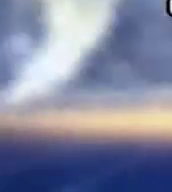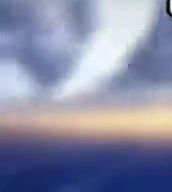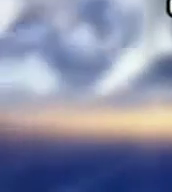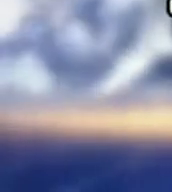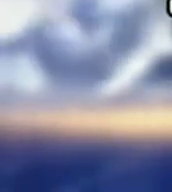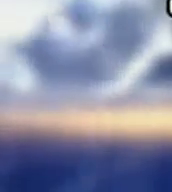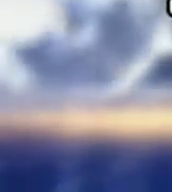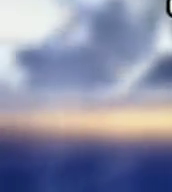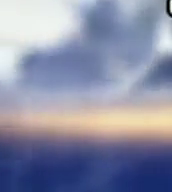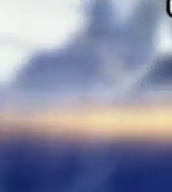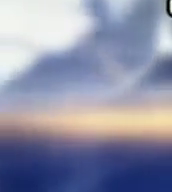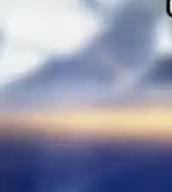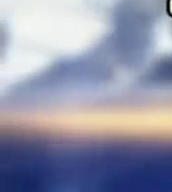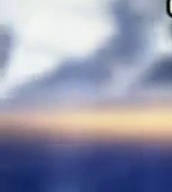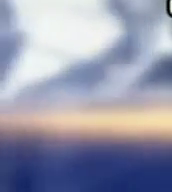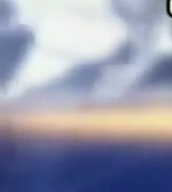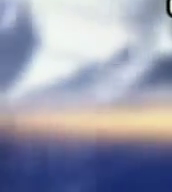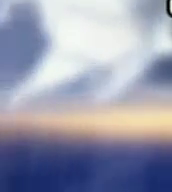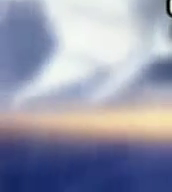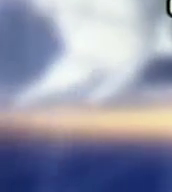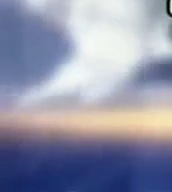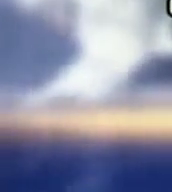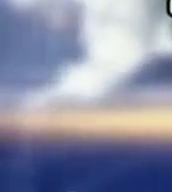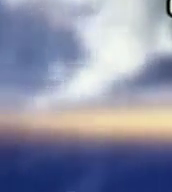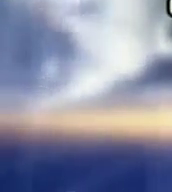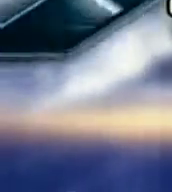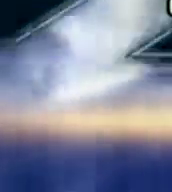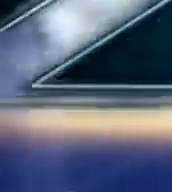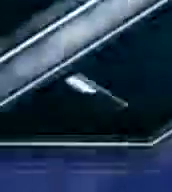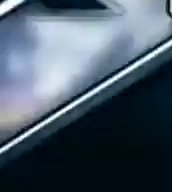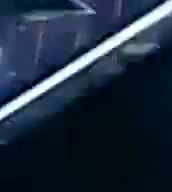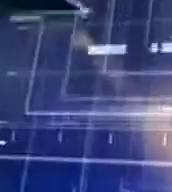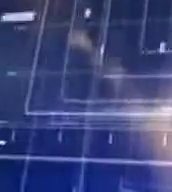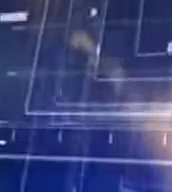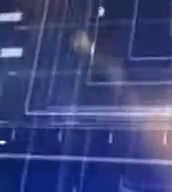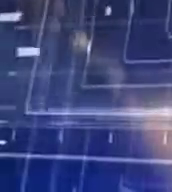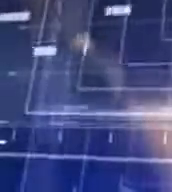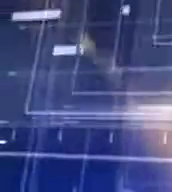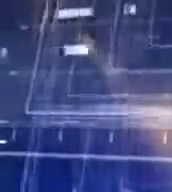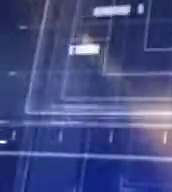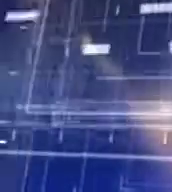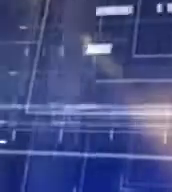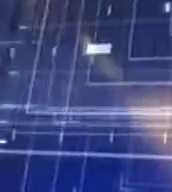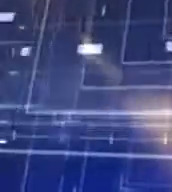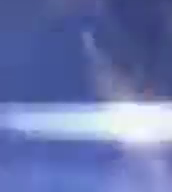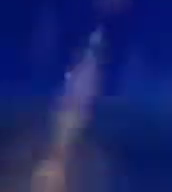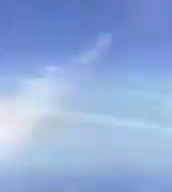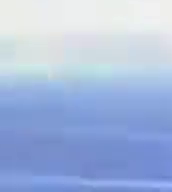www.znsbahamas.com or become our friend on ZNS's official Facebook page.